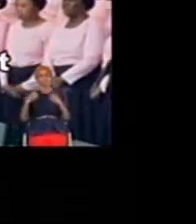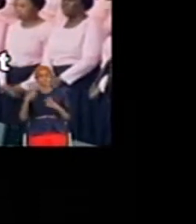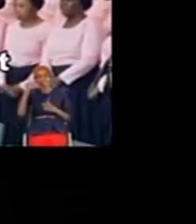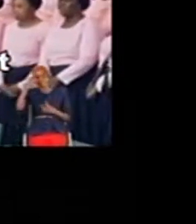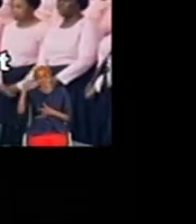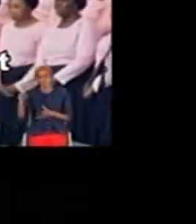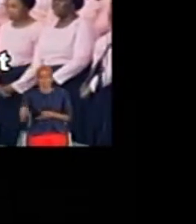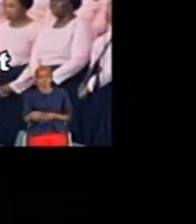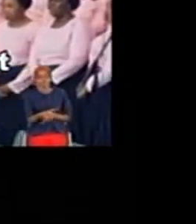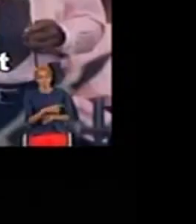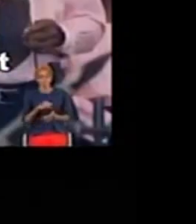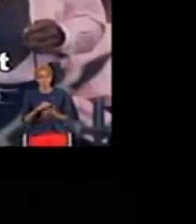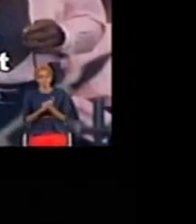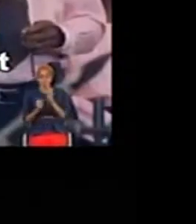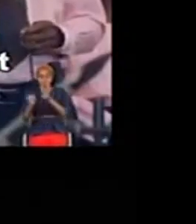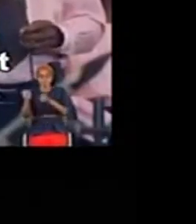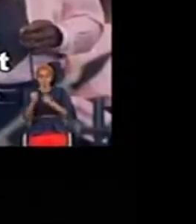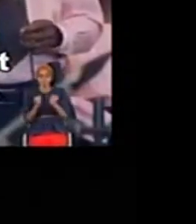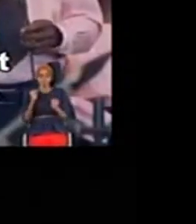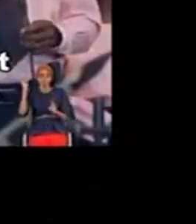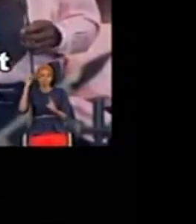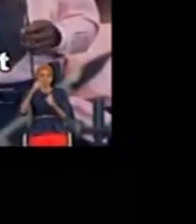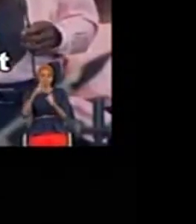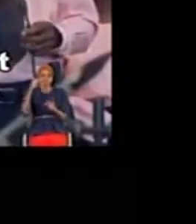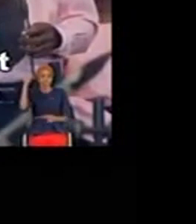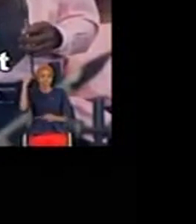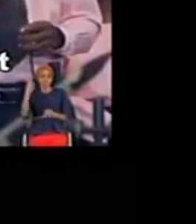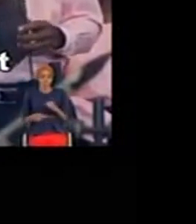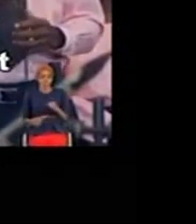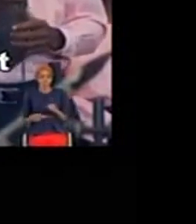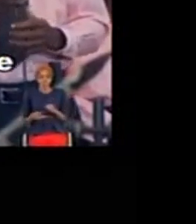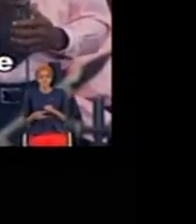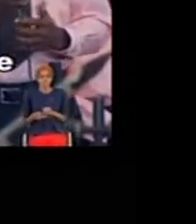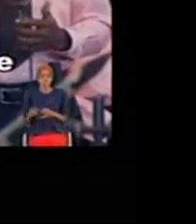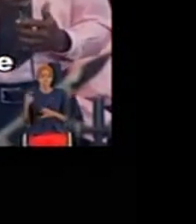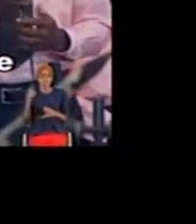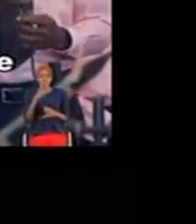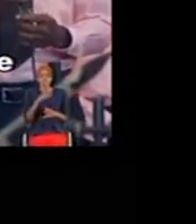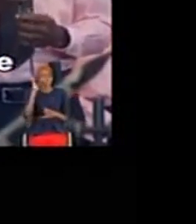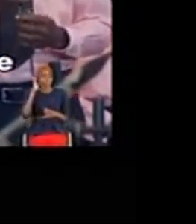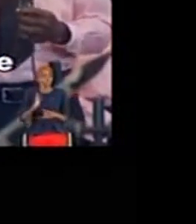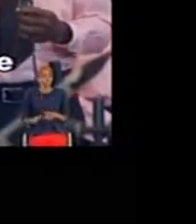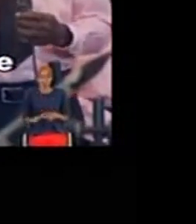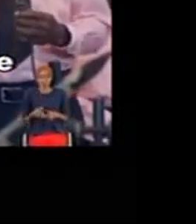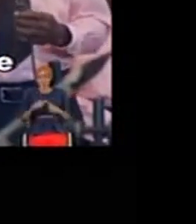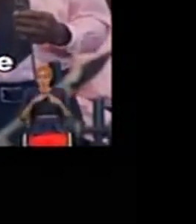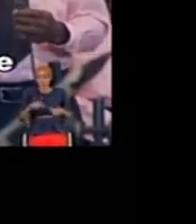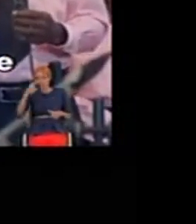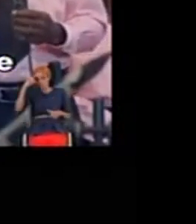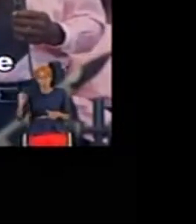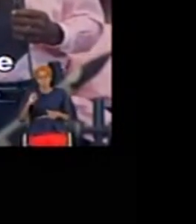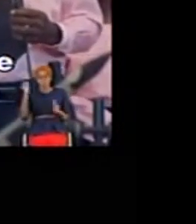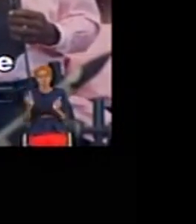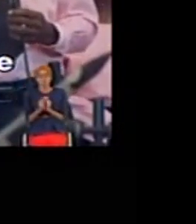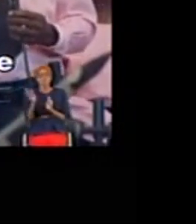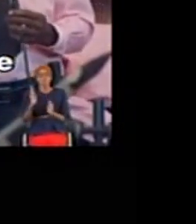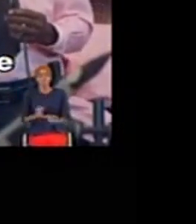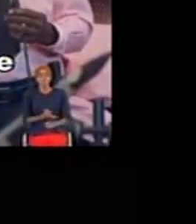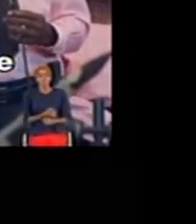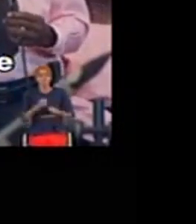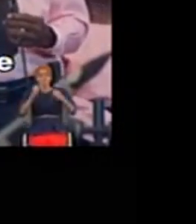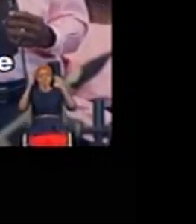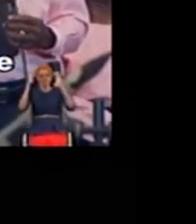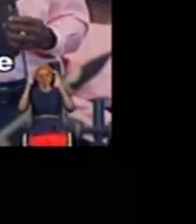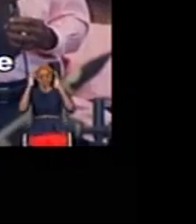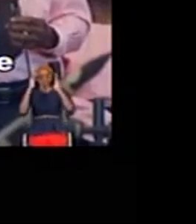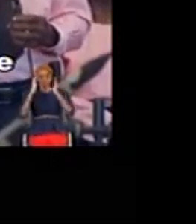life. Those that fight until the end, they'll abide forever with the